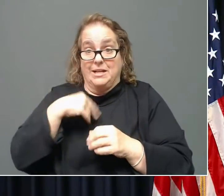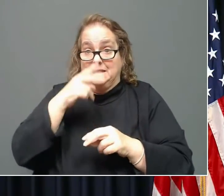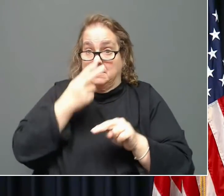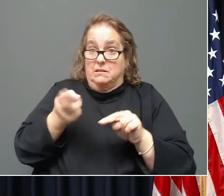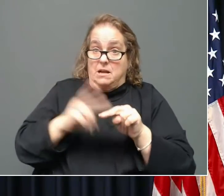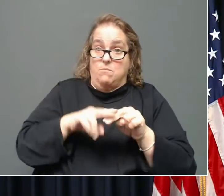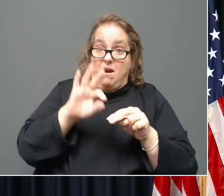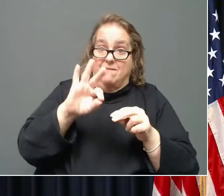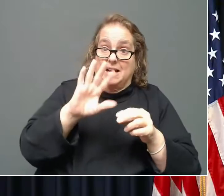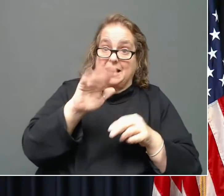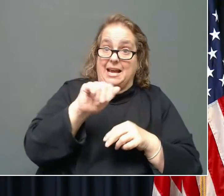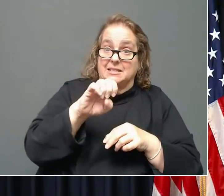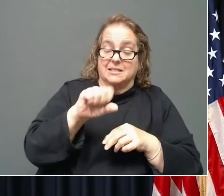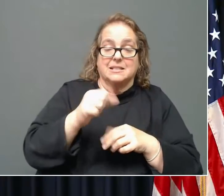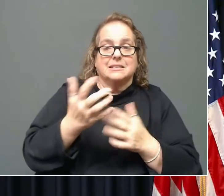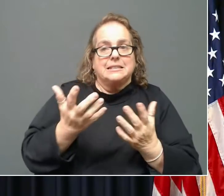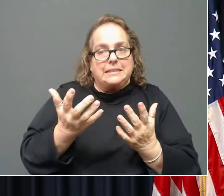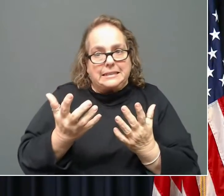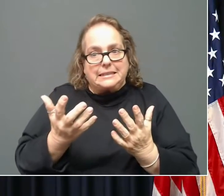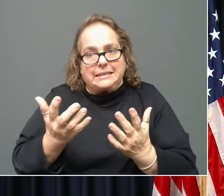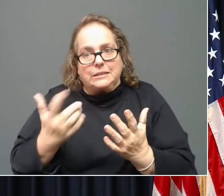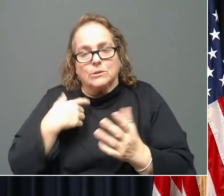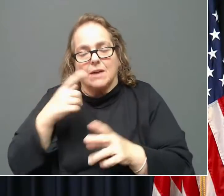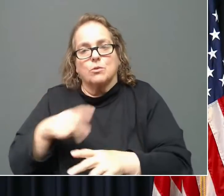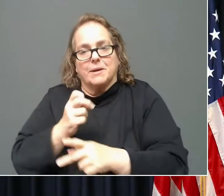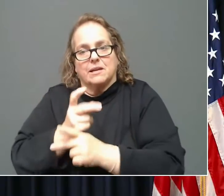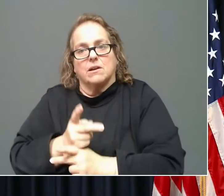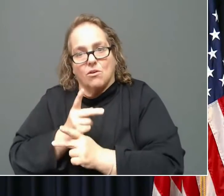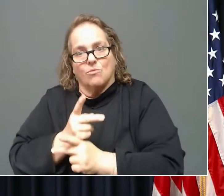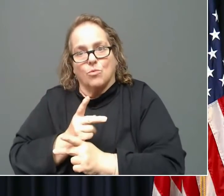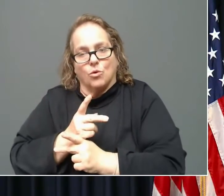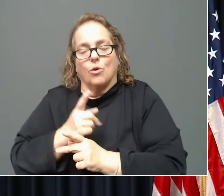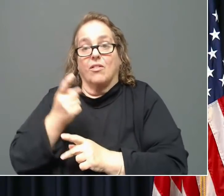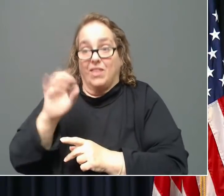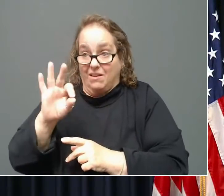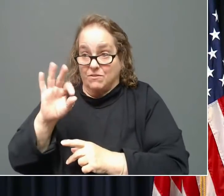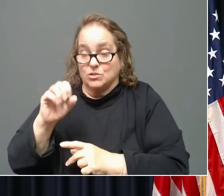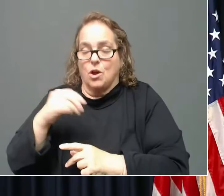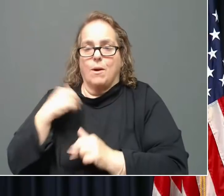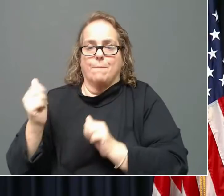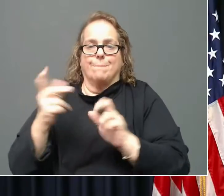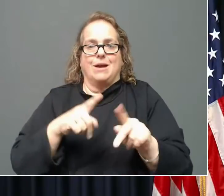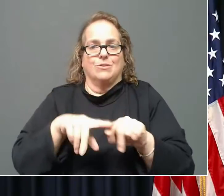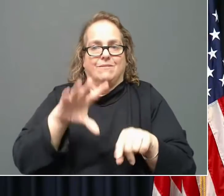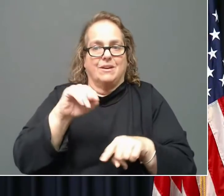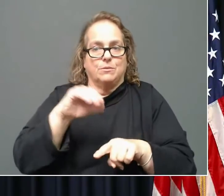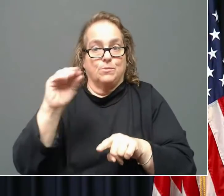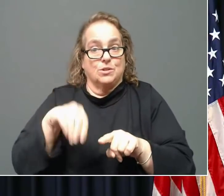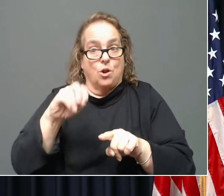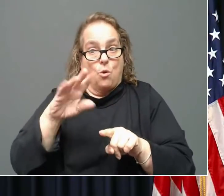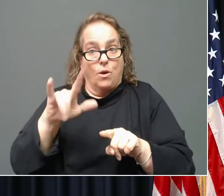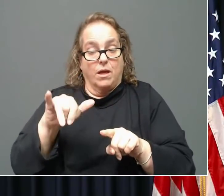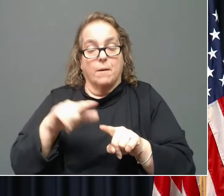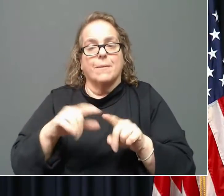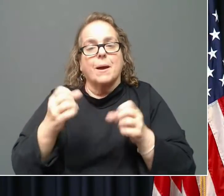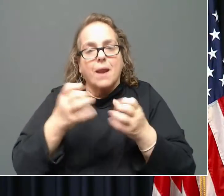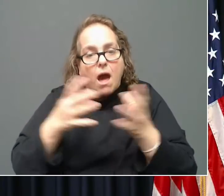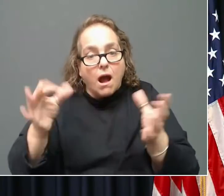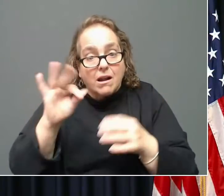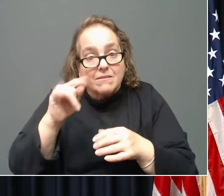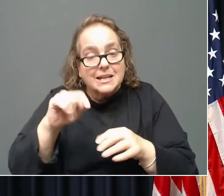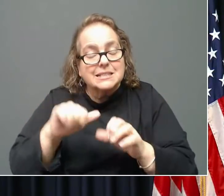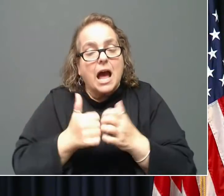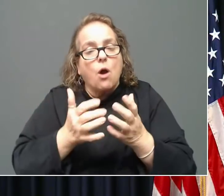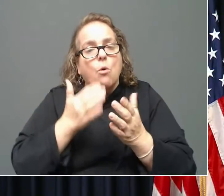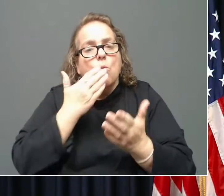we let a little air out of the balloon and increase those capacity restrictions, a lot of it is going to be how well our businesses, but more than